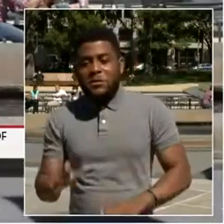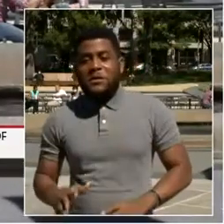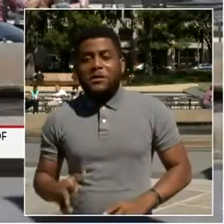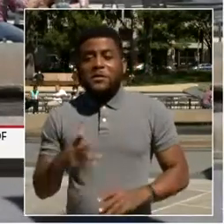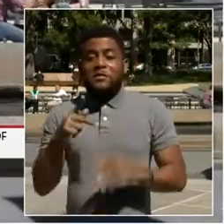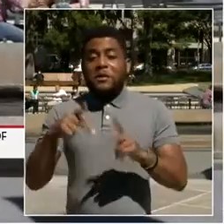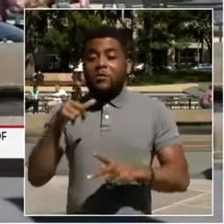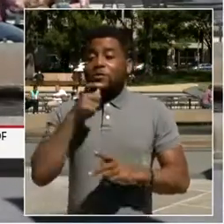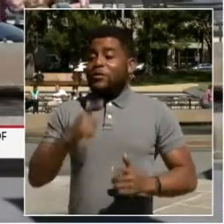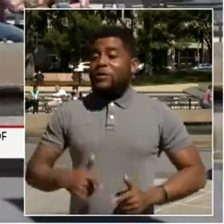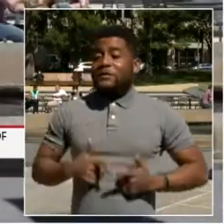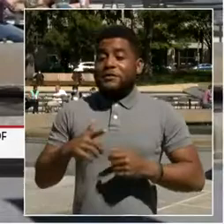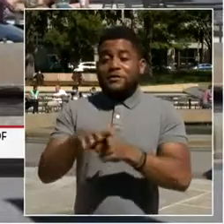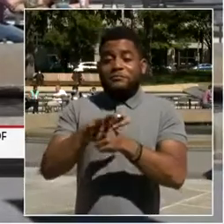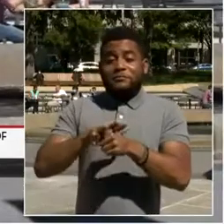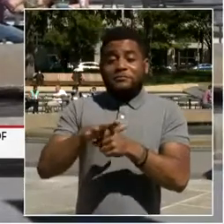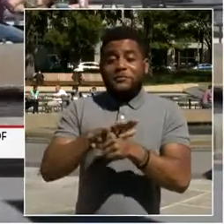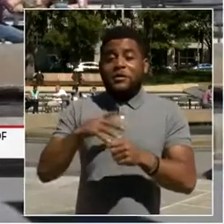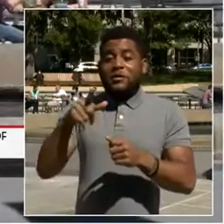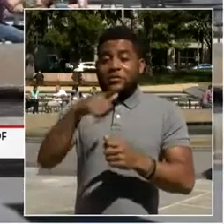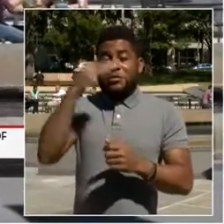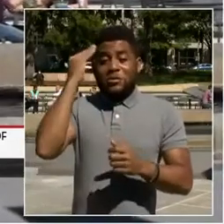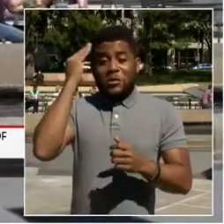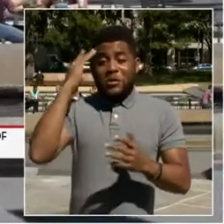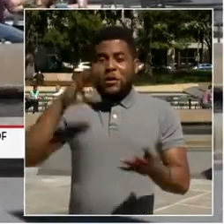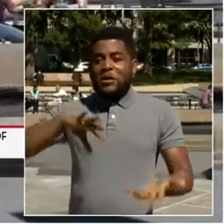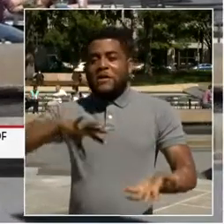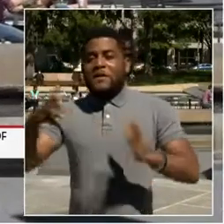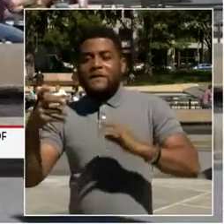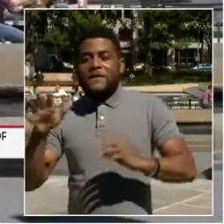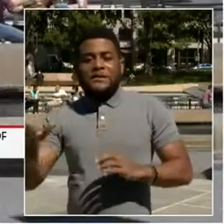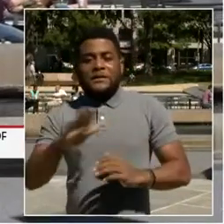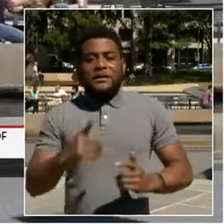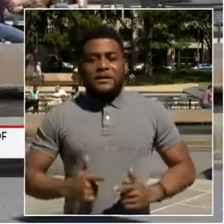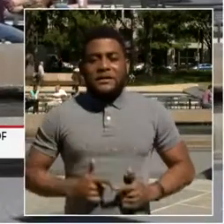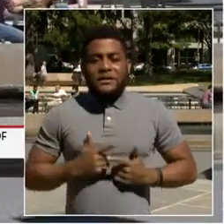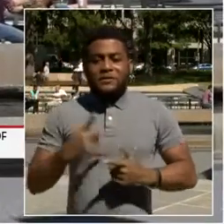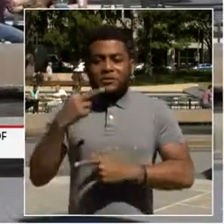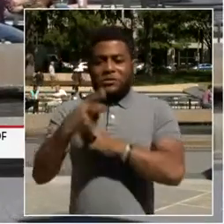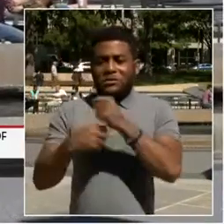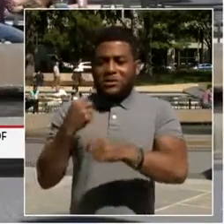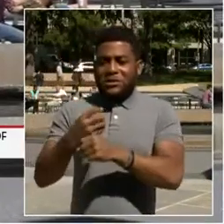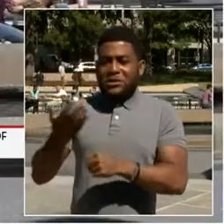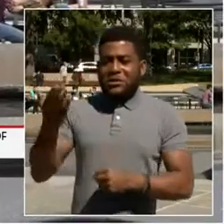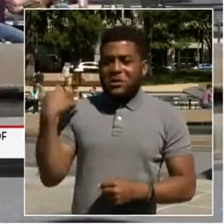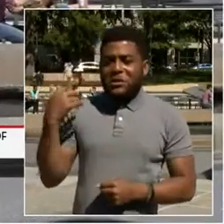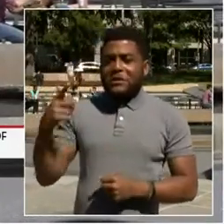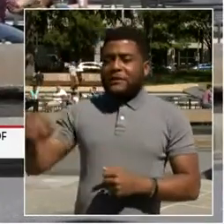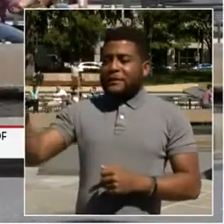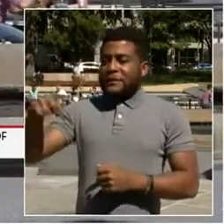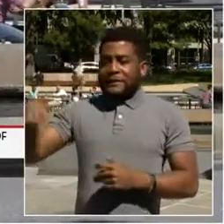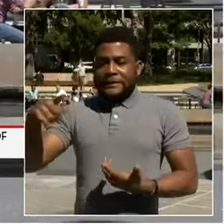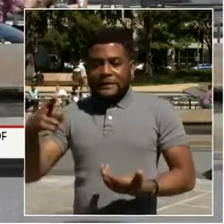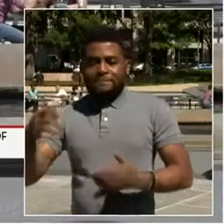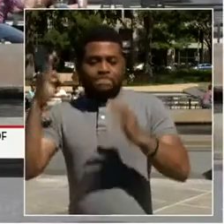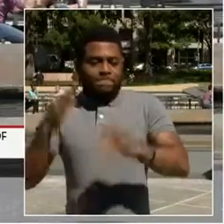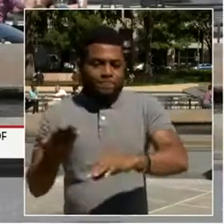routine disrupted for about 2 years, your beautiful Franklin Park now awaits your